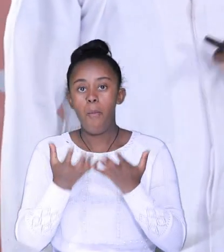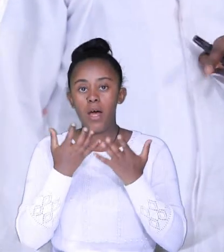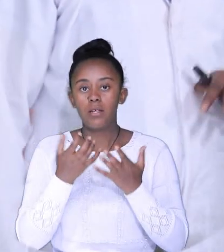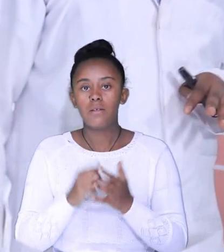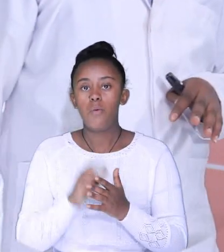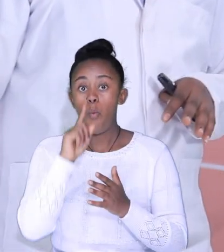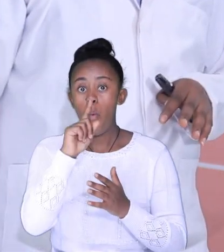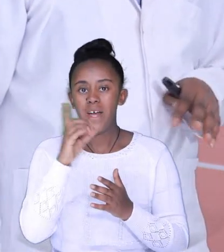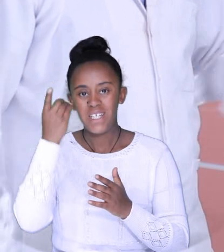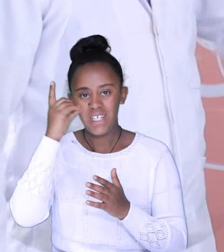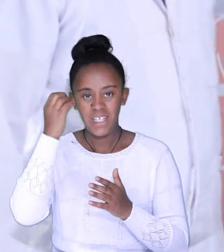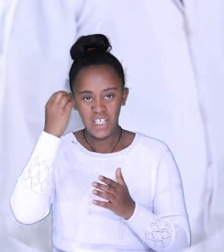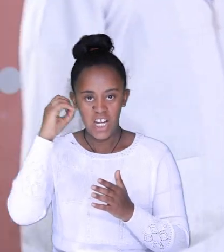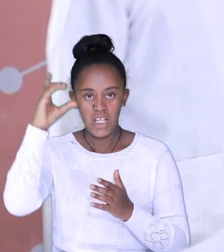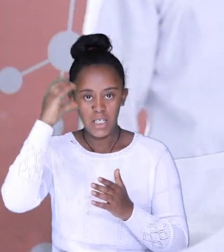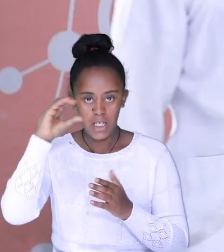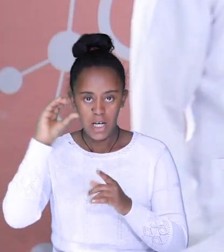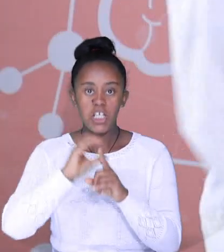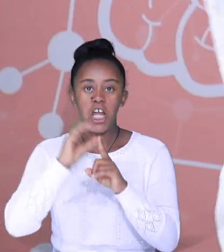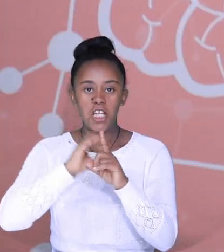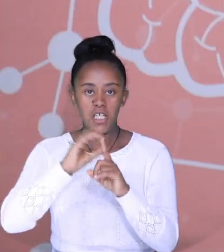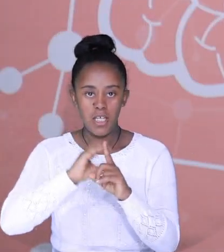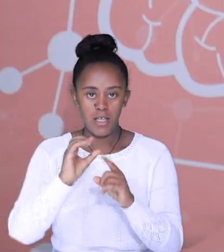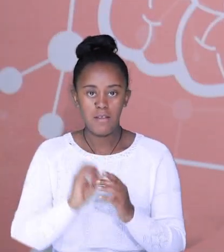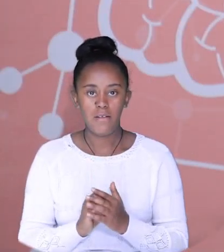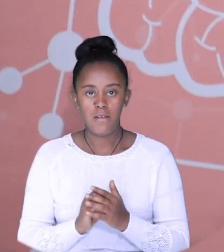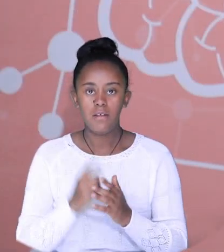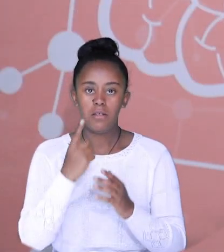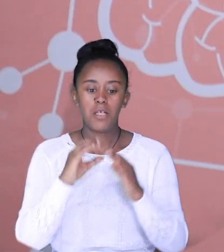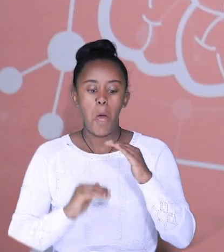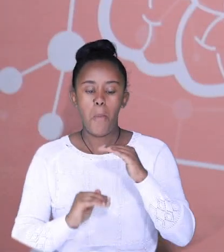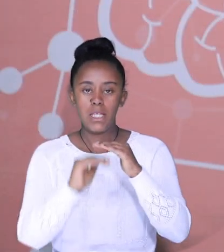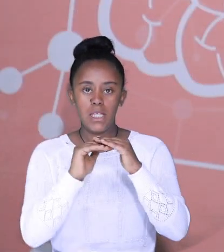degree Celsius. It's called specific heat capacity.